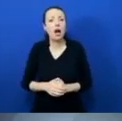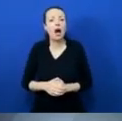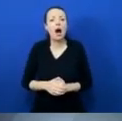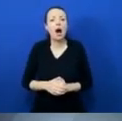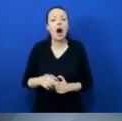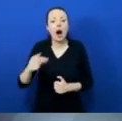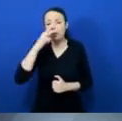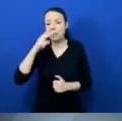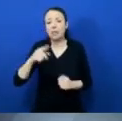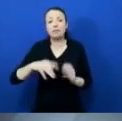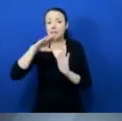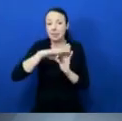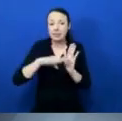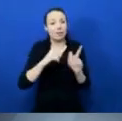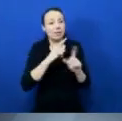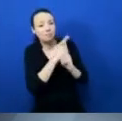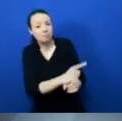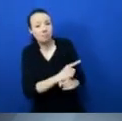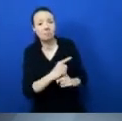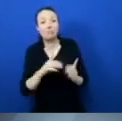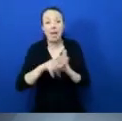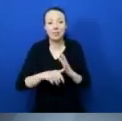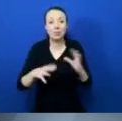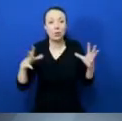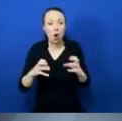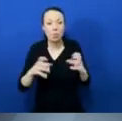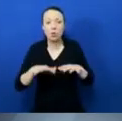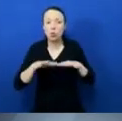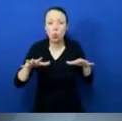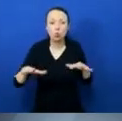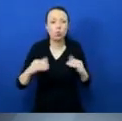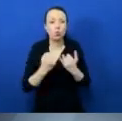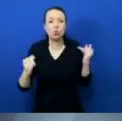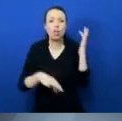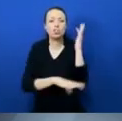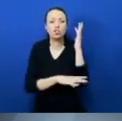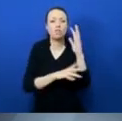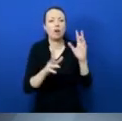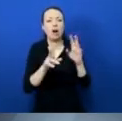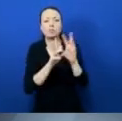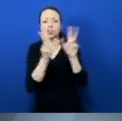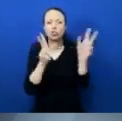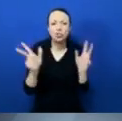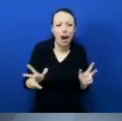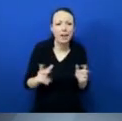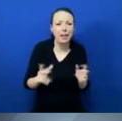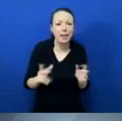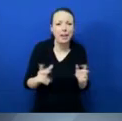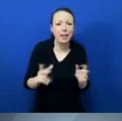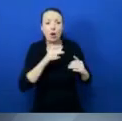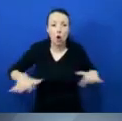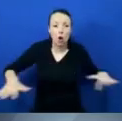city rules. We see there are lots of green surfaces, many bushes, trees. There are some